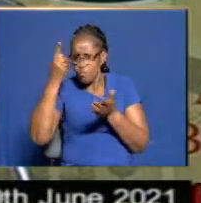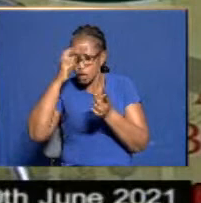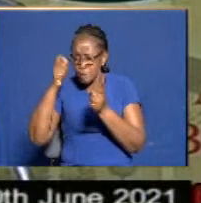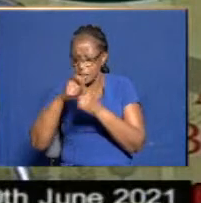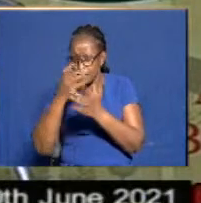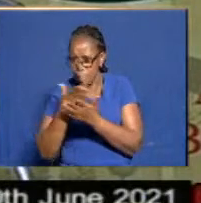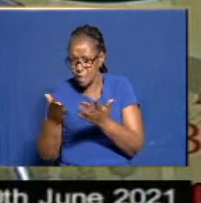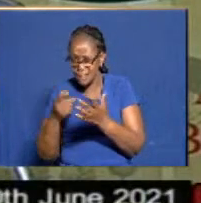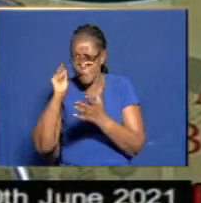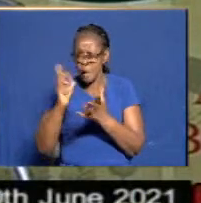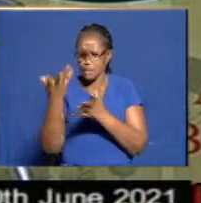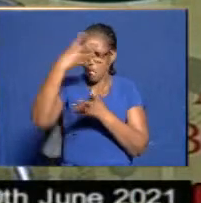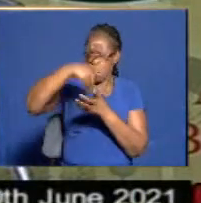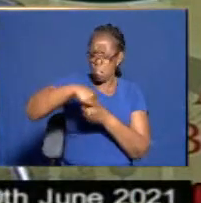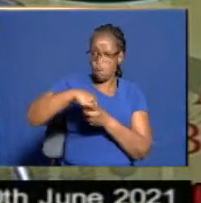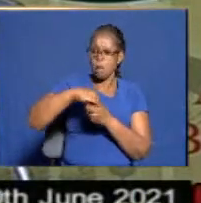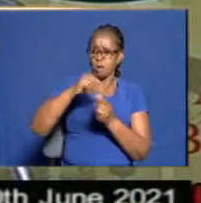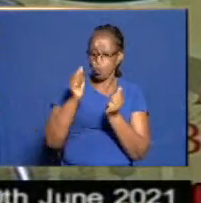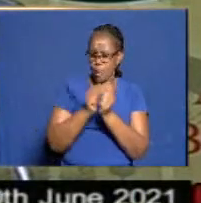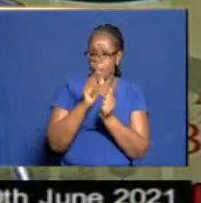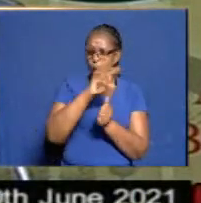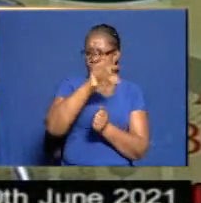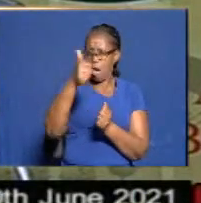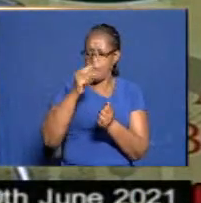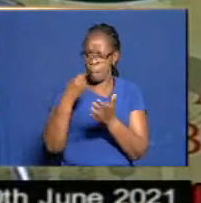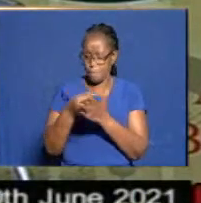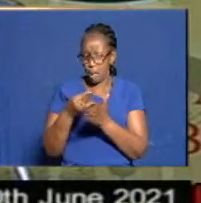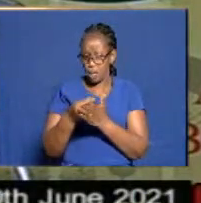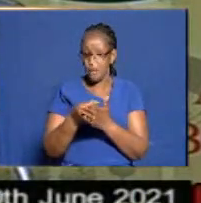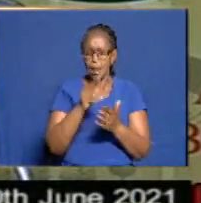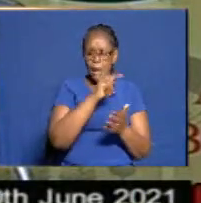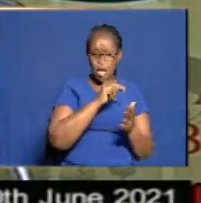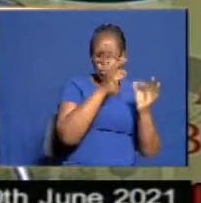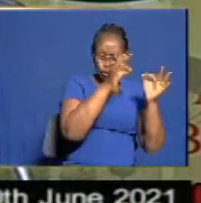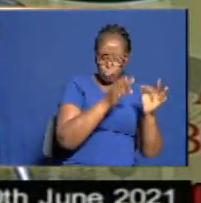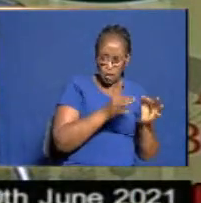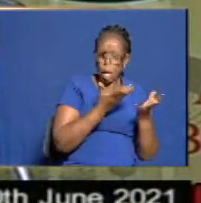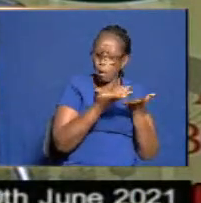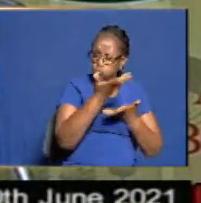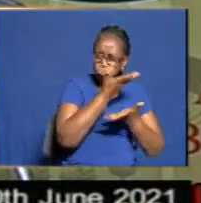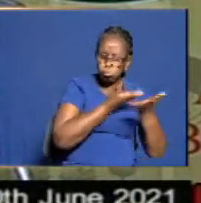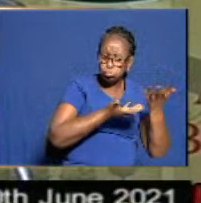Division of Revenue Act, the National Treasury is in consultation with other stakeholders,